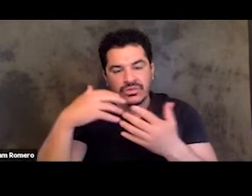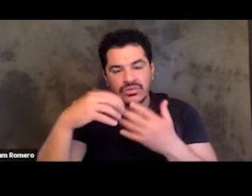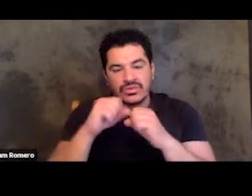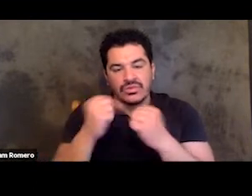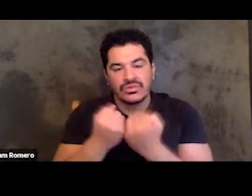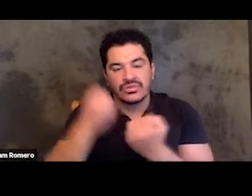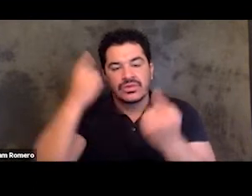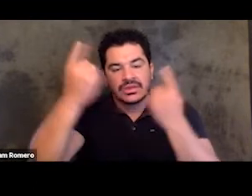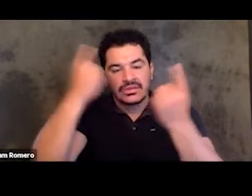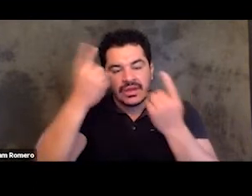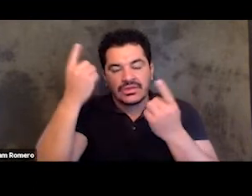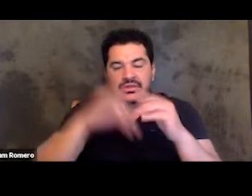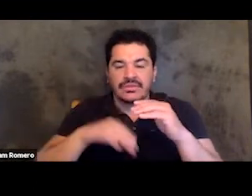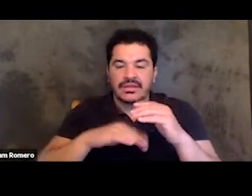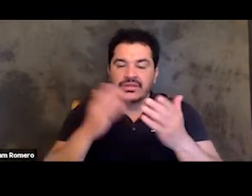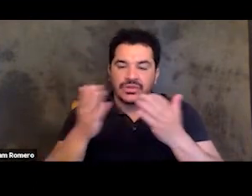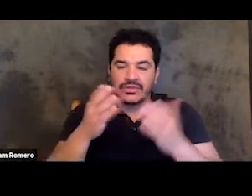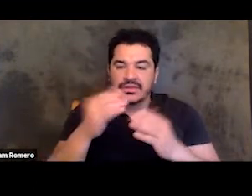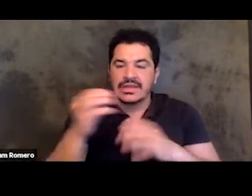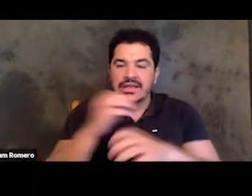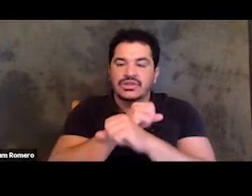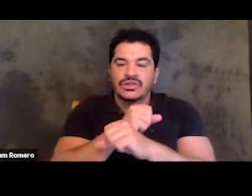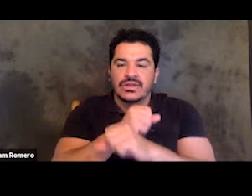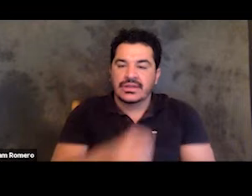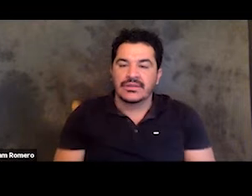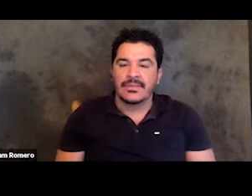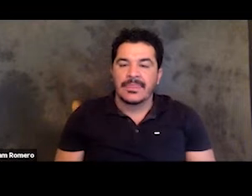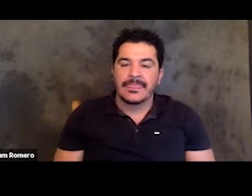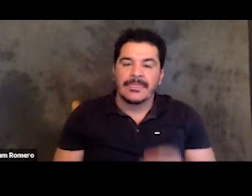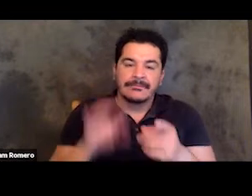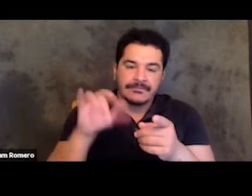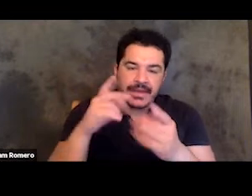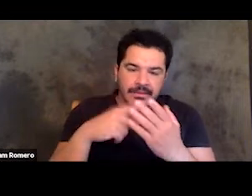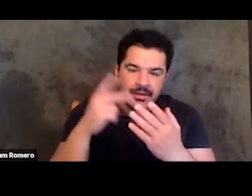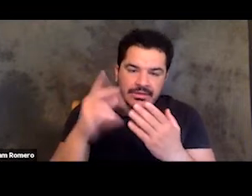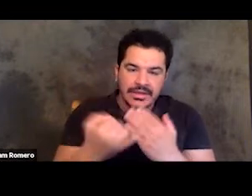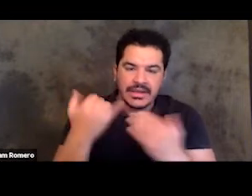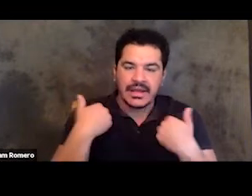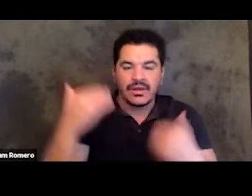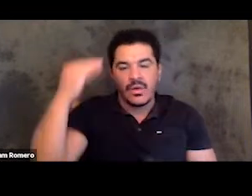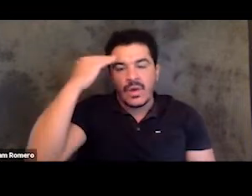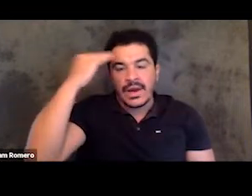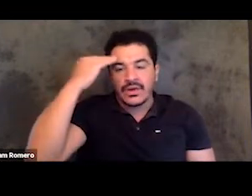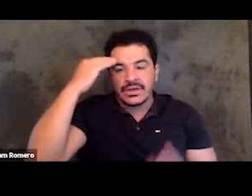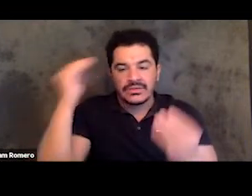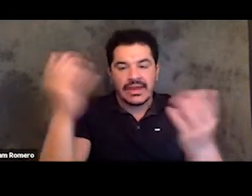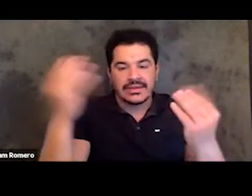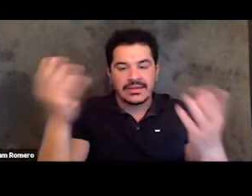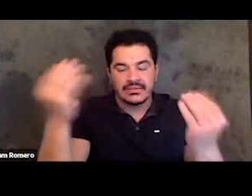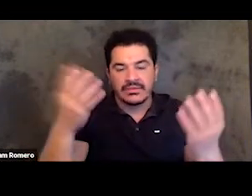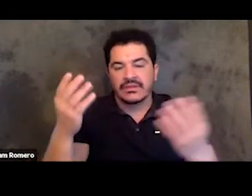security. And this particular project had awareness raising in the community. It's an activity they did at that